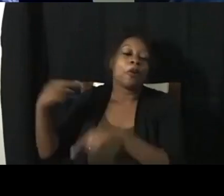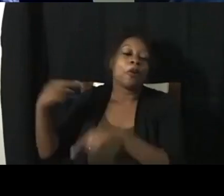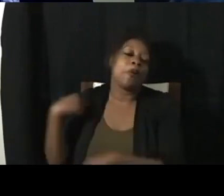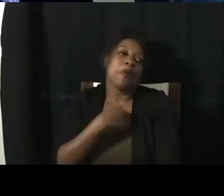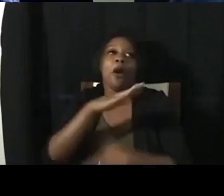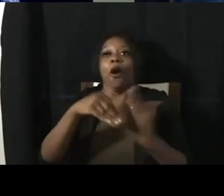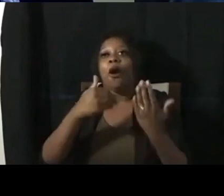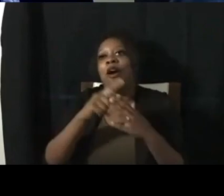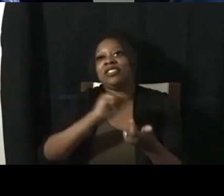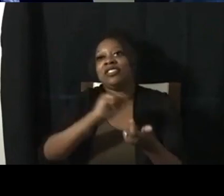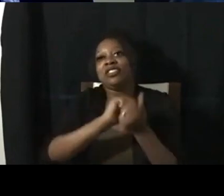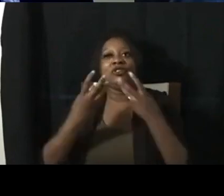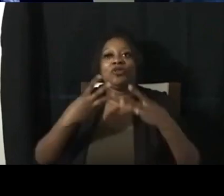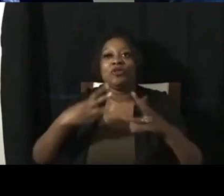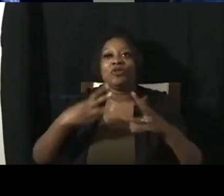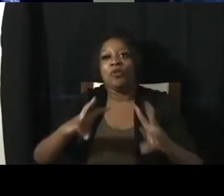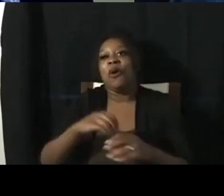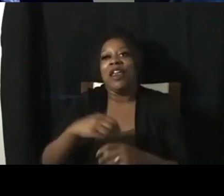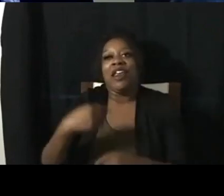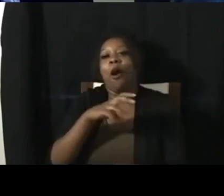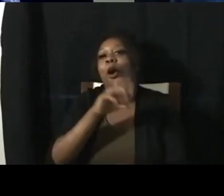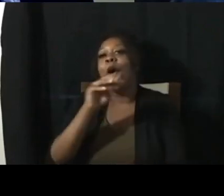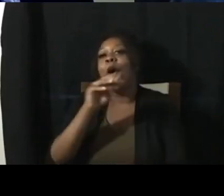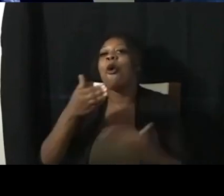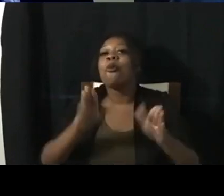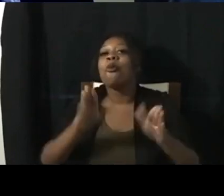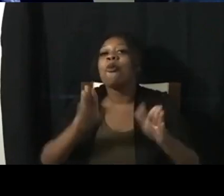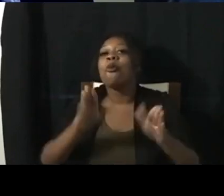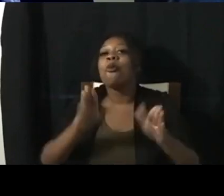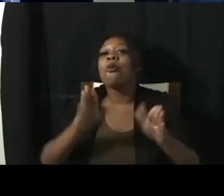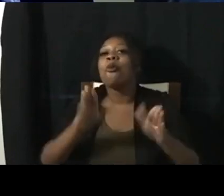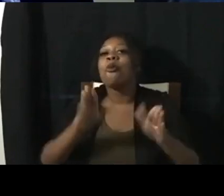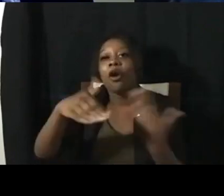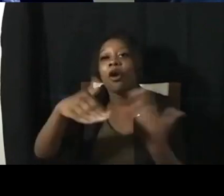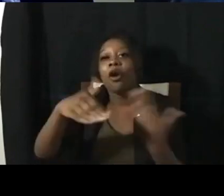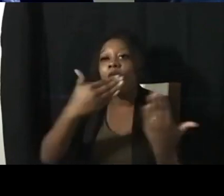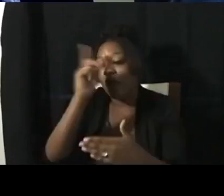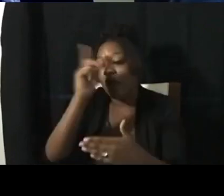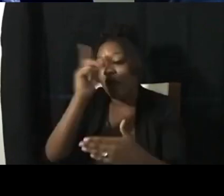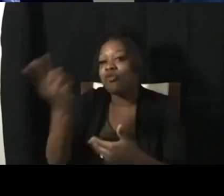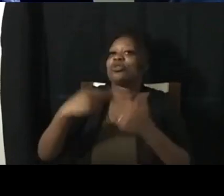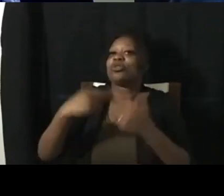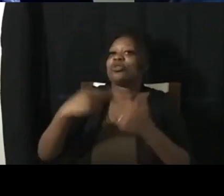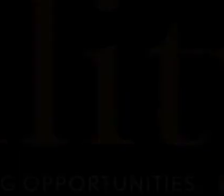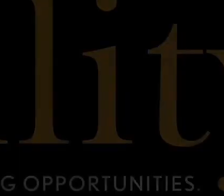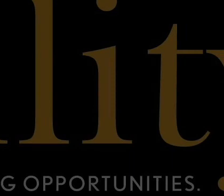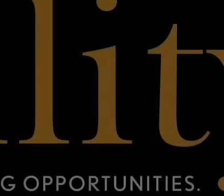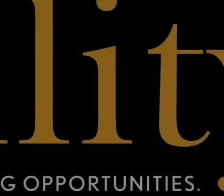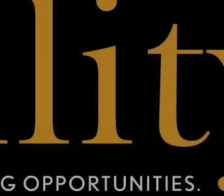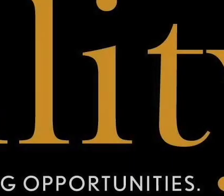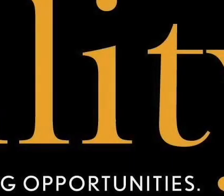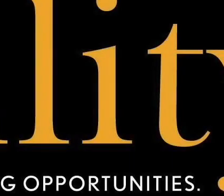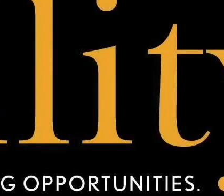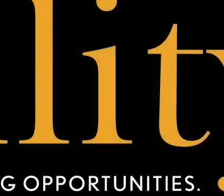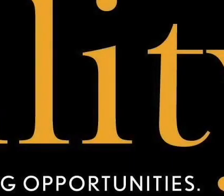my esteemed panelists for joining us. Thank you for your what you brought forward and what you've shared with us.